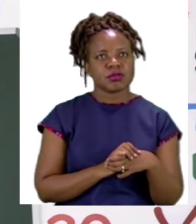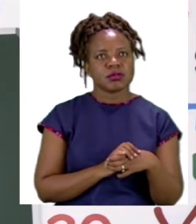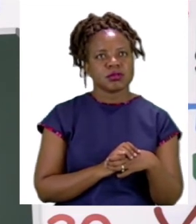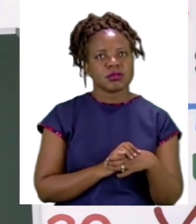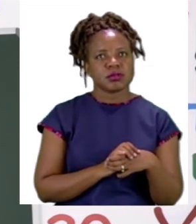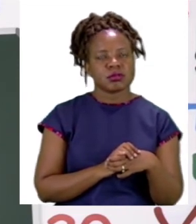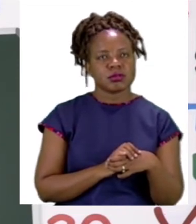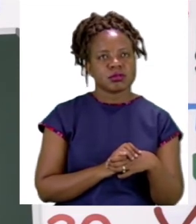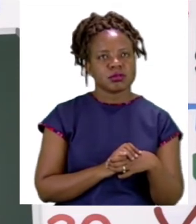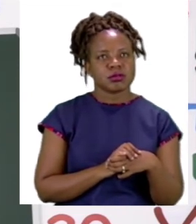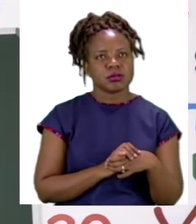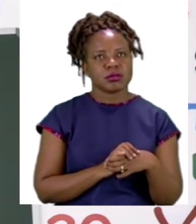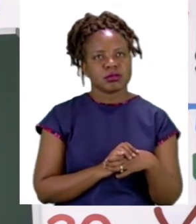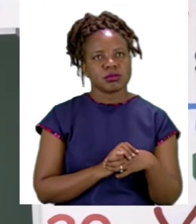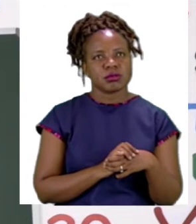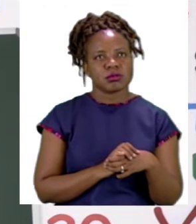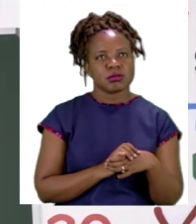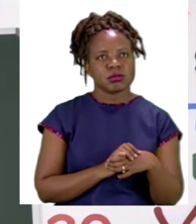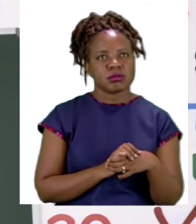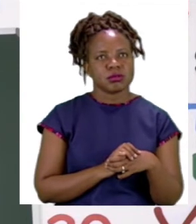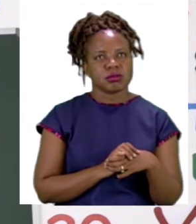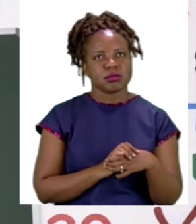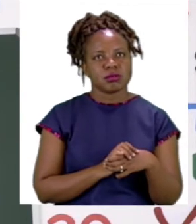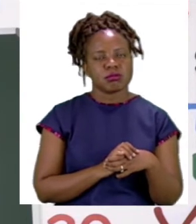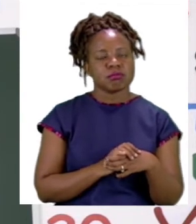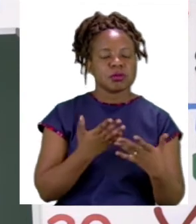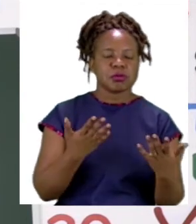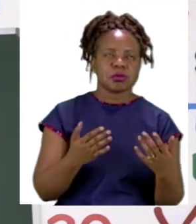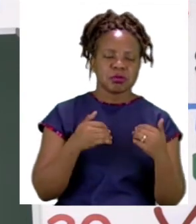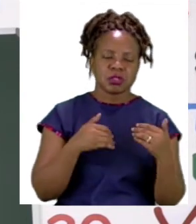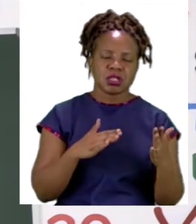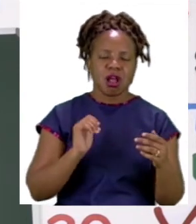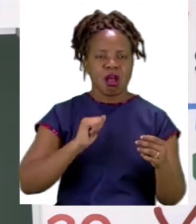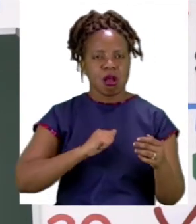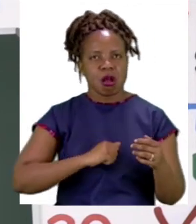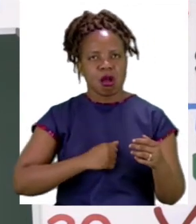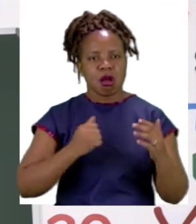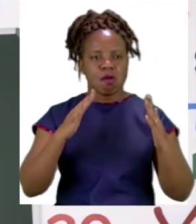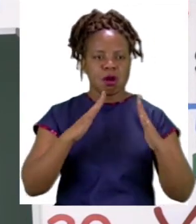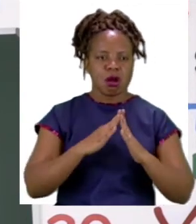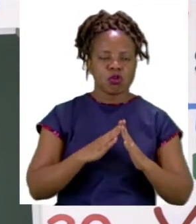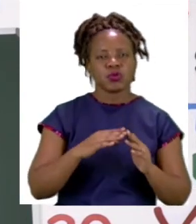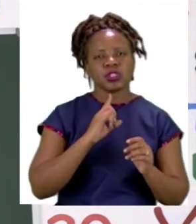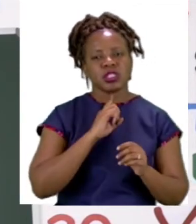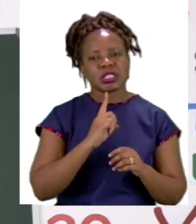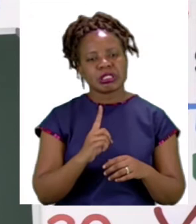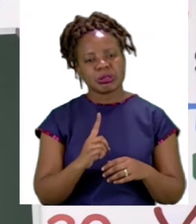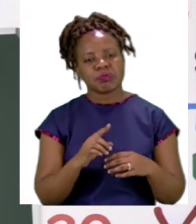house is, and then you tell me about your house. Maybe it is very big. Maybe it's a little